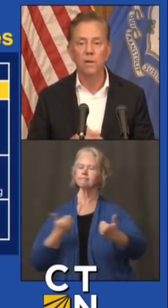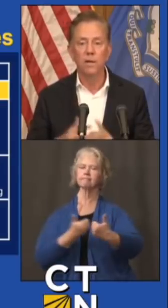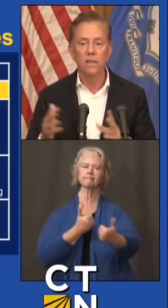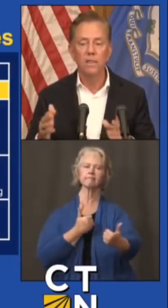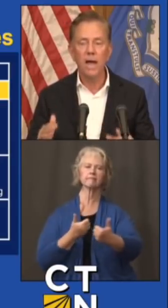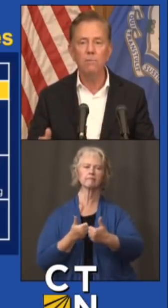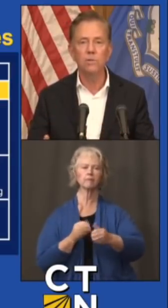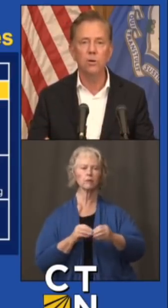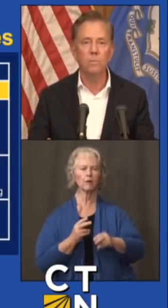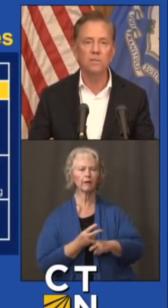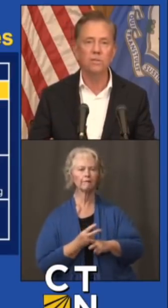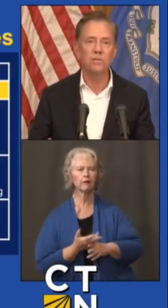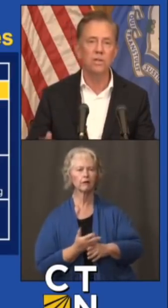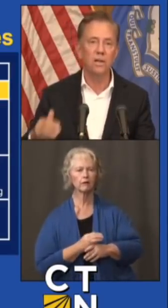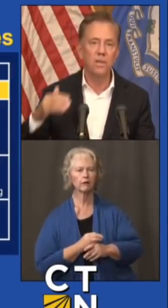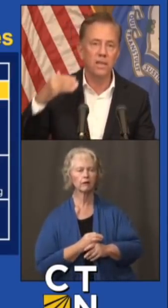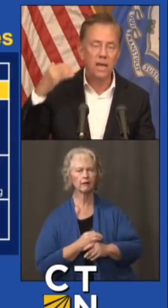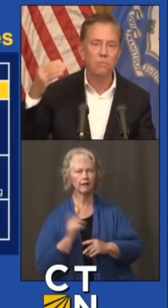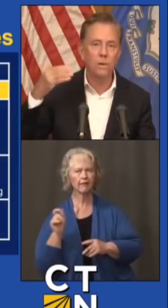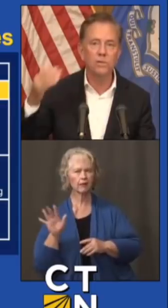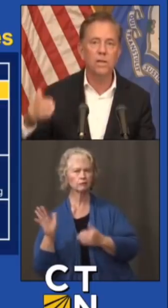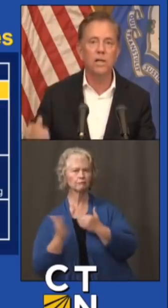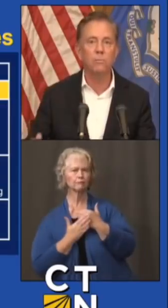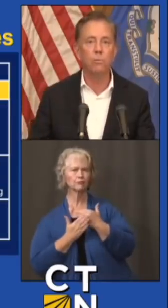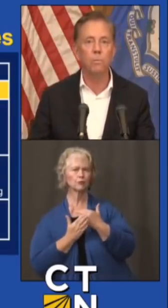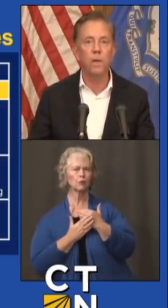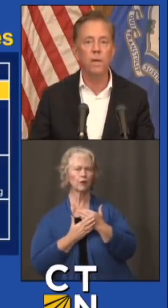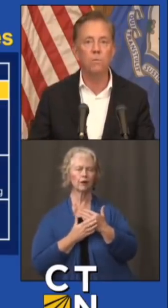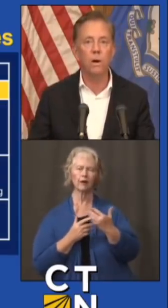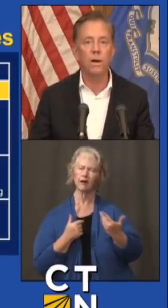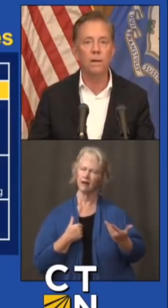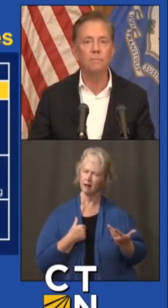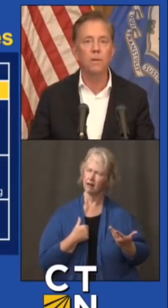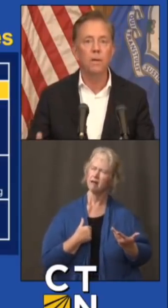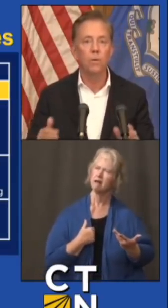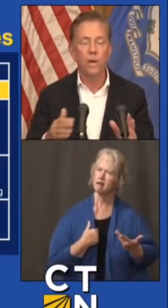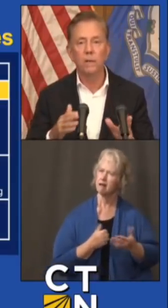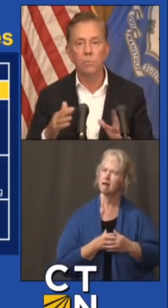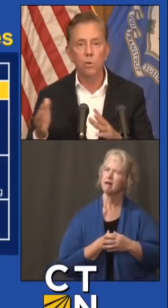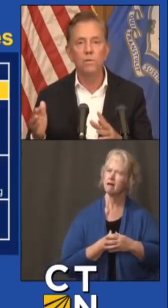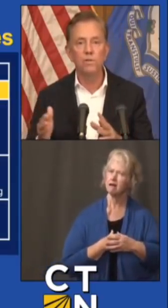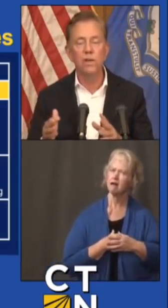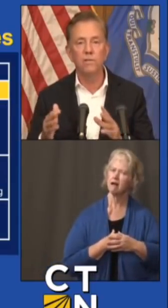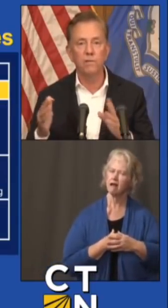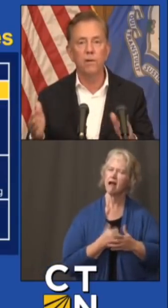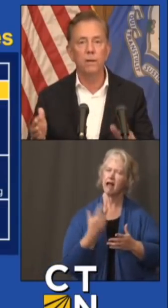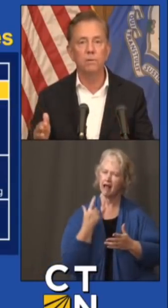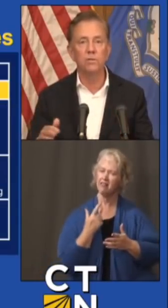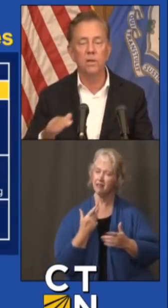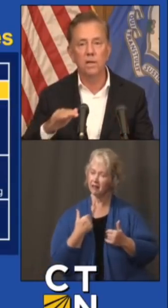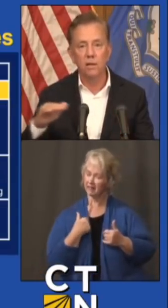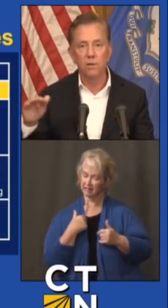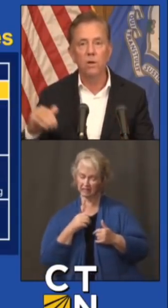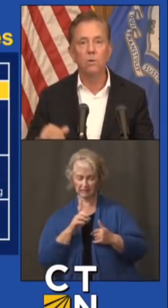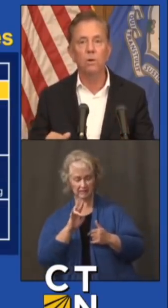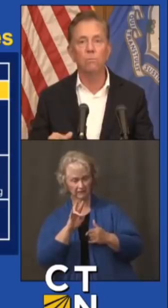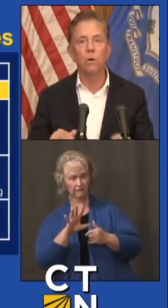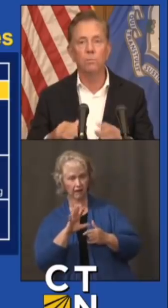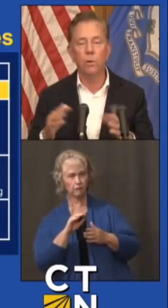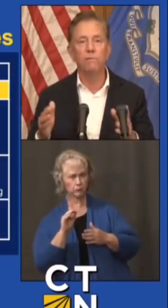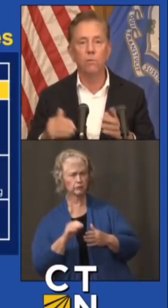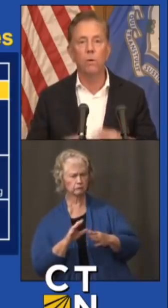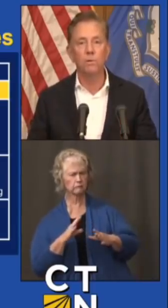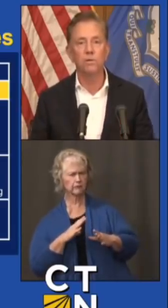careful. That was her message, and I think that resonated with me, why we can move to 75%, even though we're